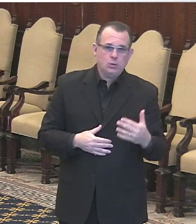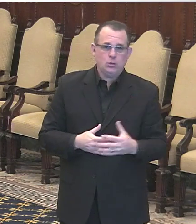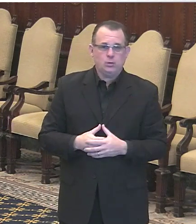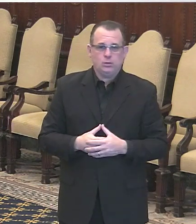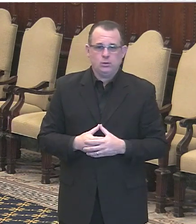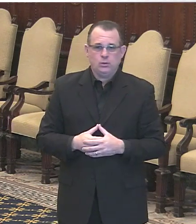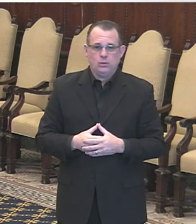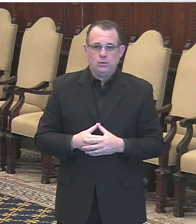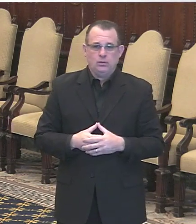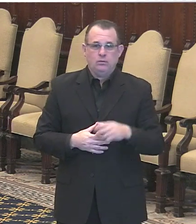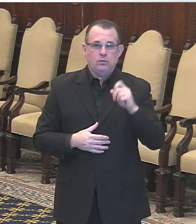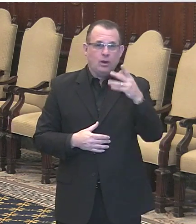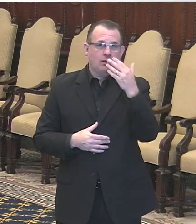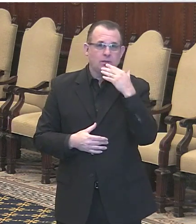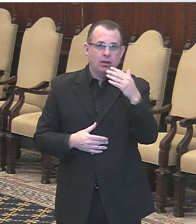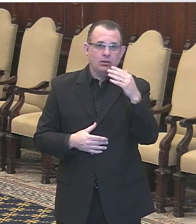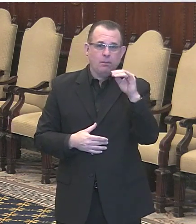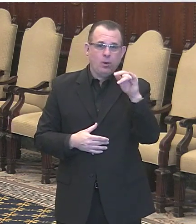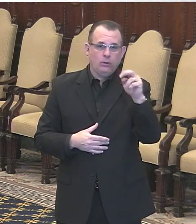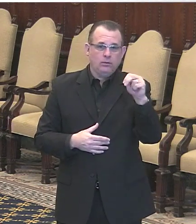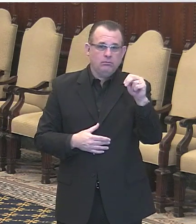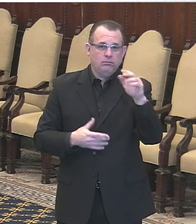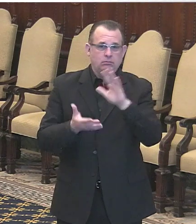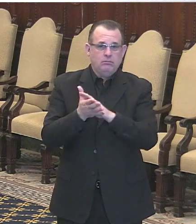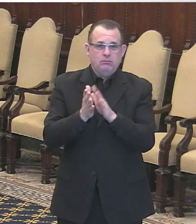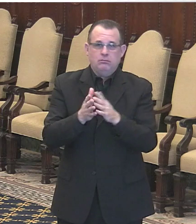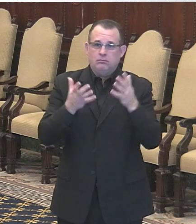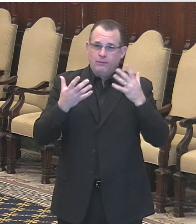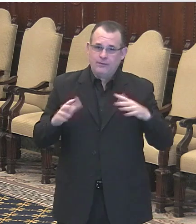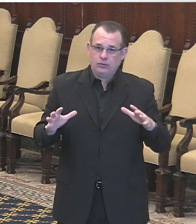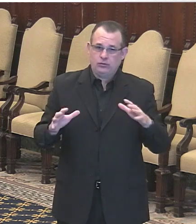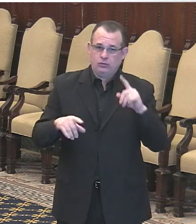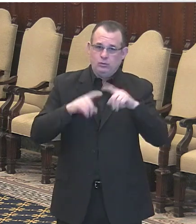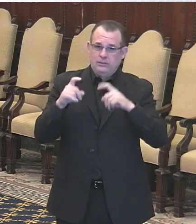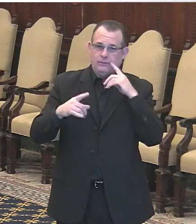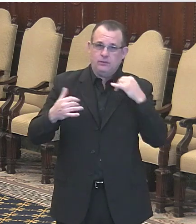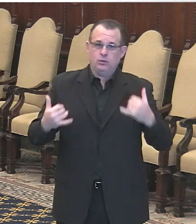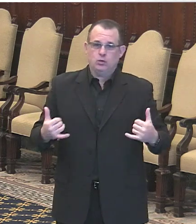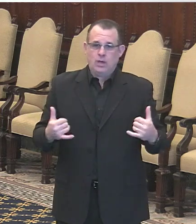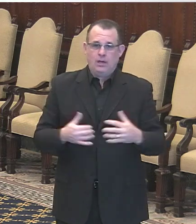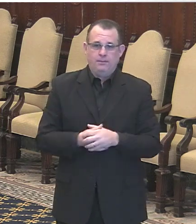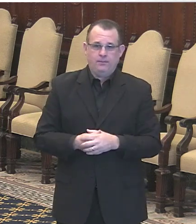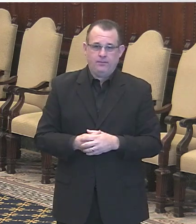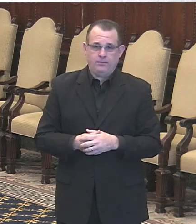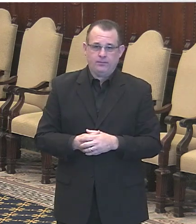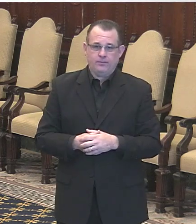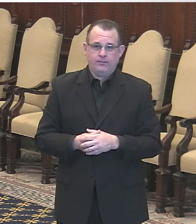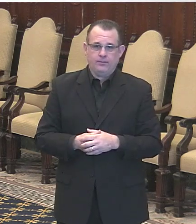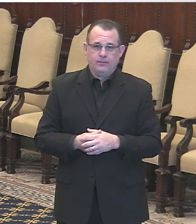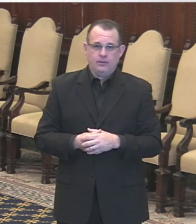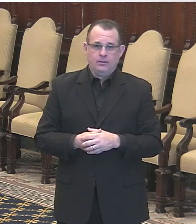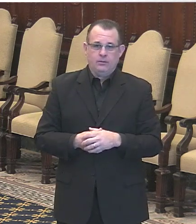Okay, thanks, Martin. And that concludes all of our questions for today. We